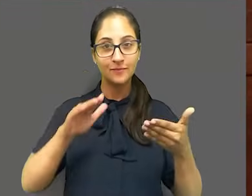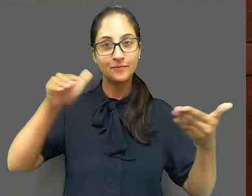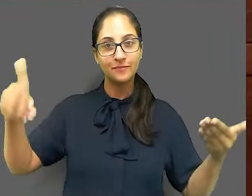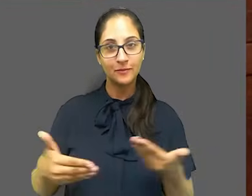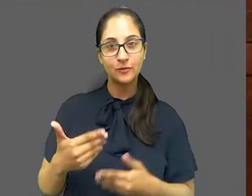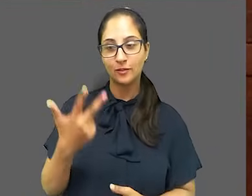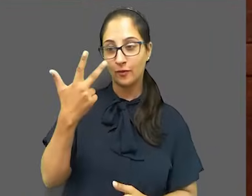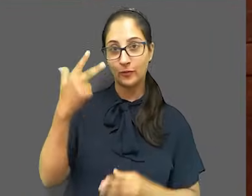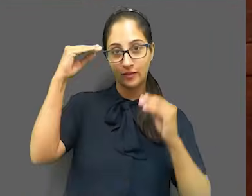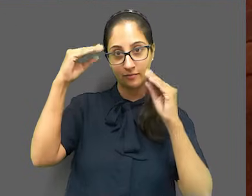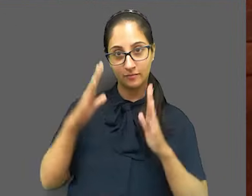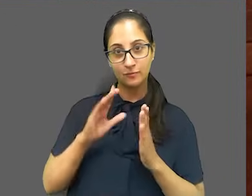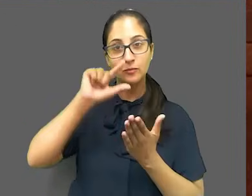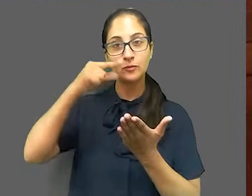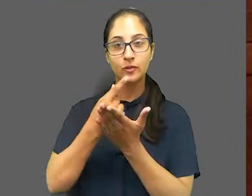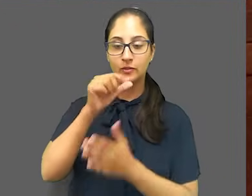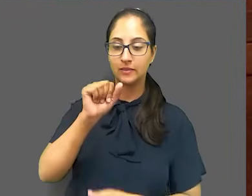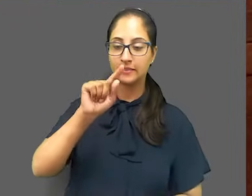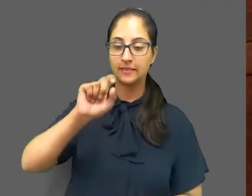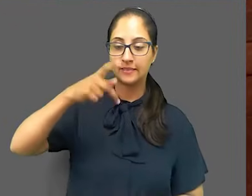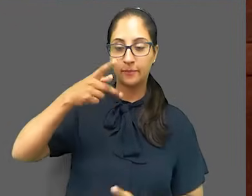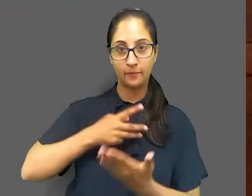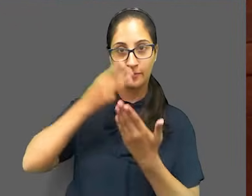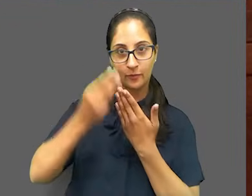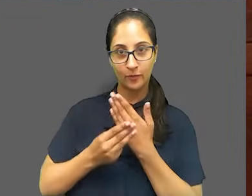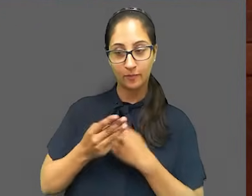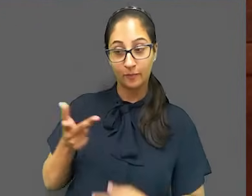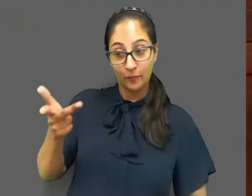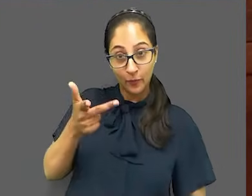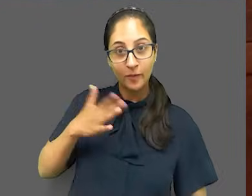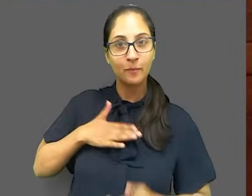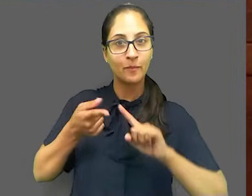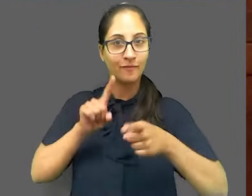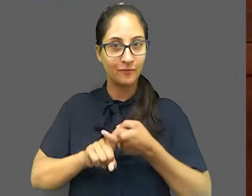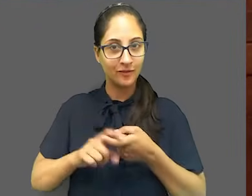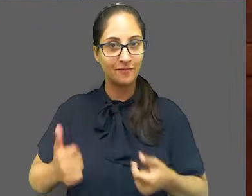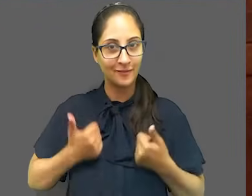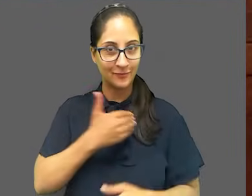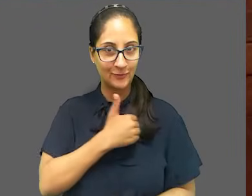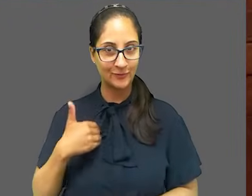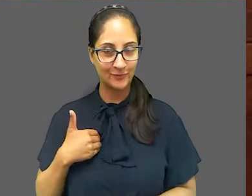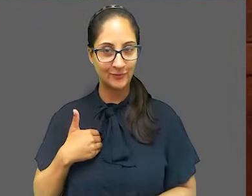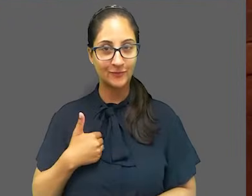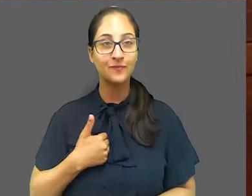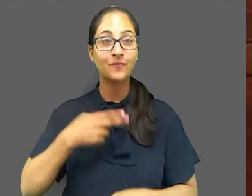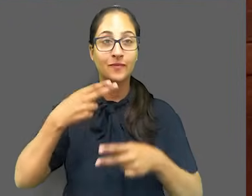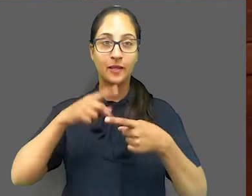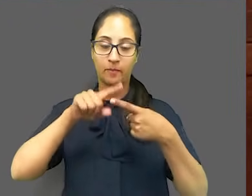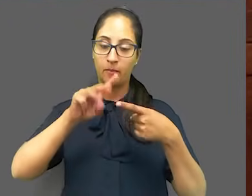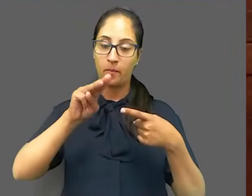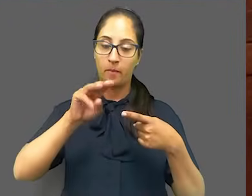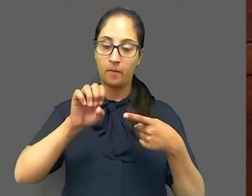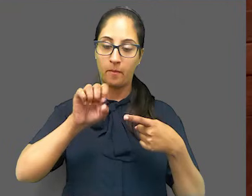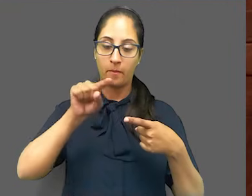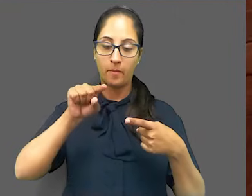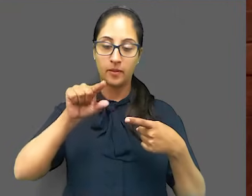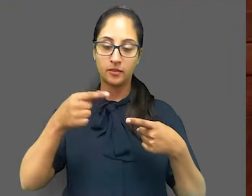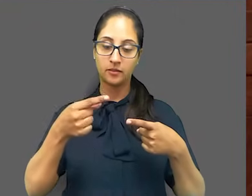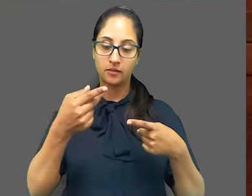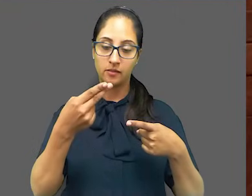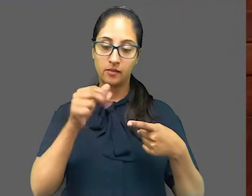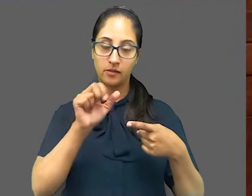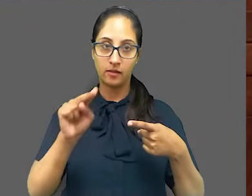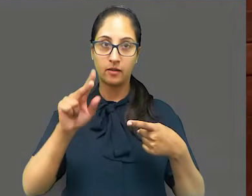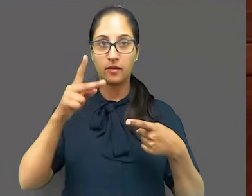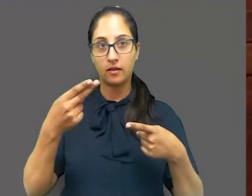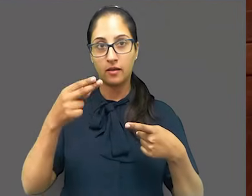Well, speaking of the STEP program and its graduates, let's go talk to some of them. We have here today 3 of my friends and colleagues